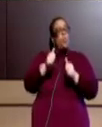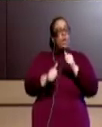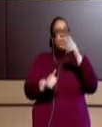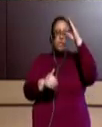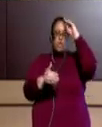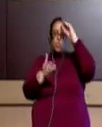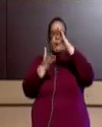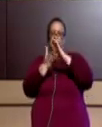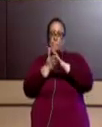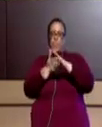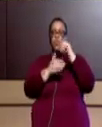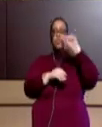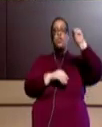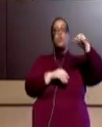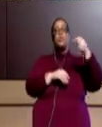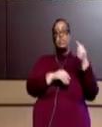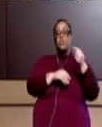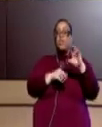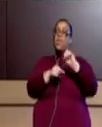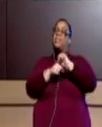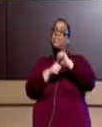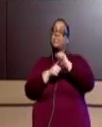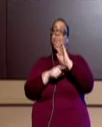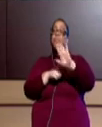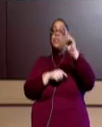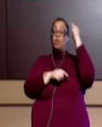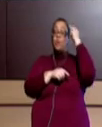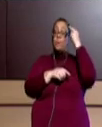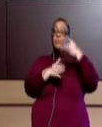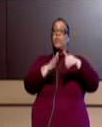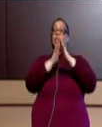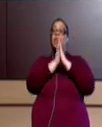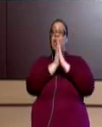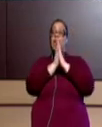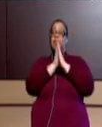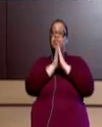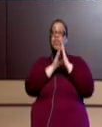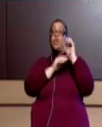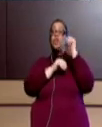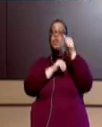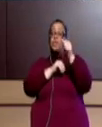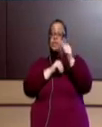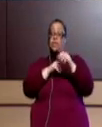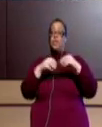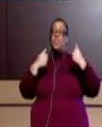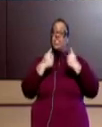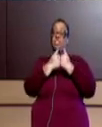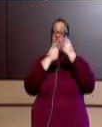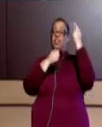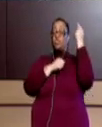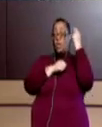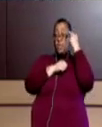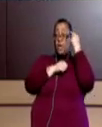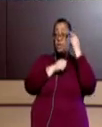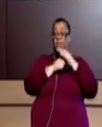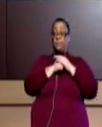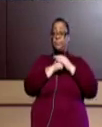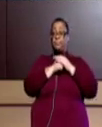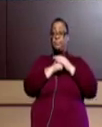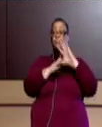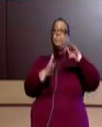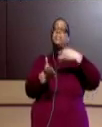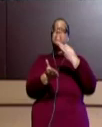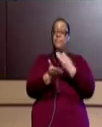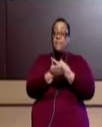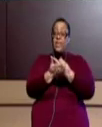you are single, you have to discipline your mind. You have to ask yourself, you have to challenge your thoughts. Challenge your thoughts. Is this fact